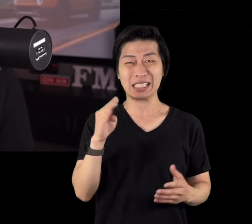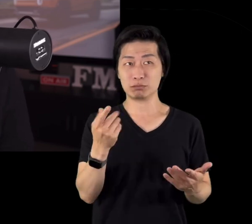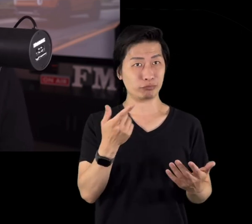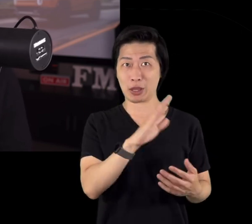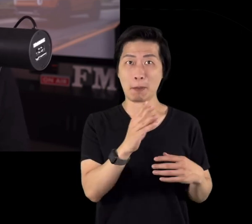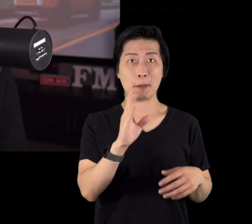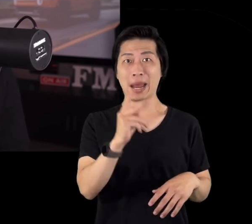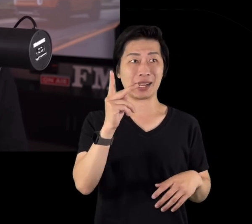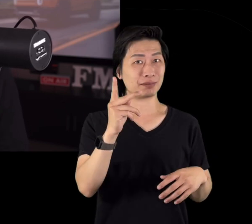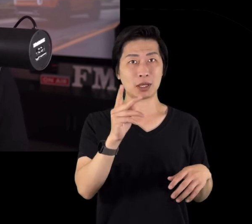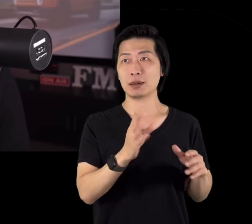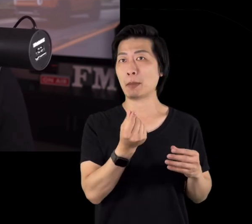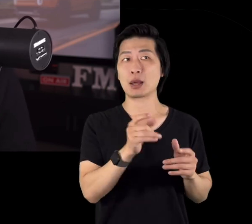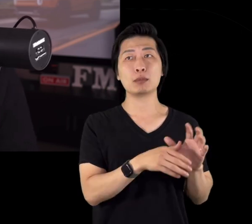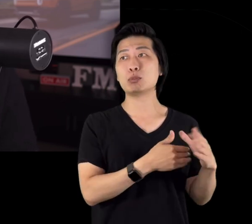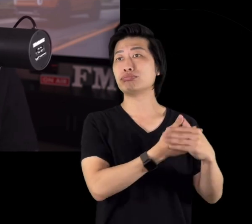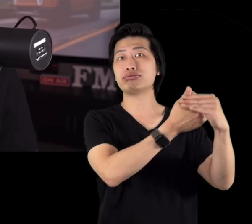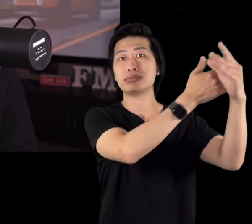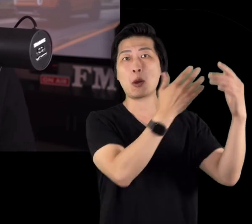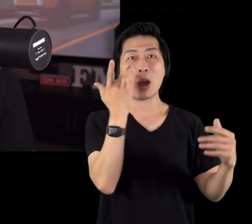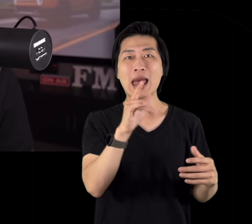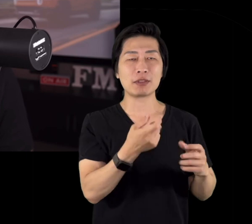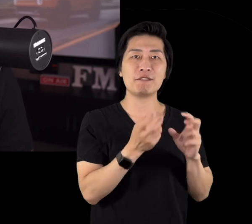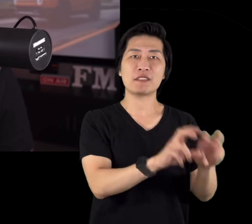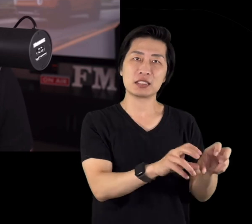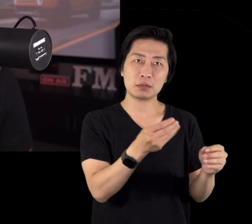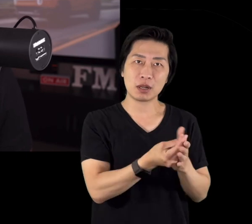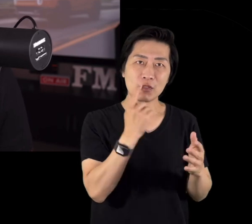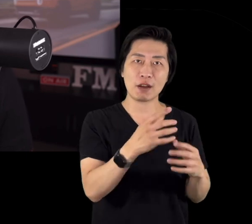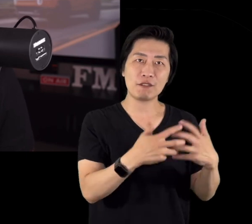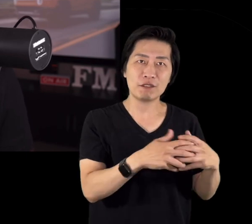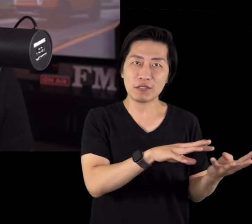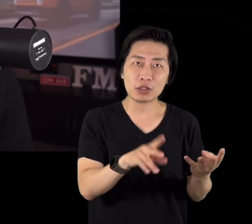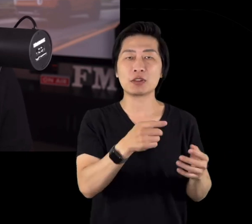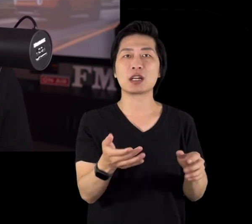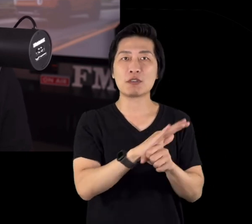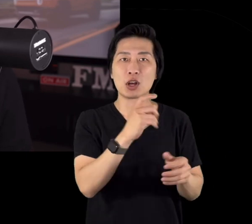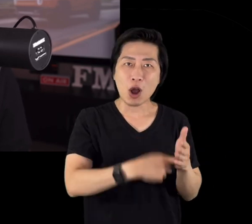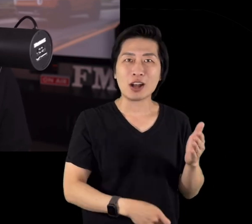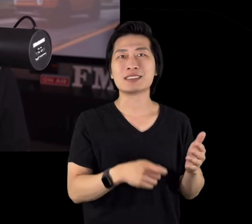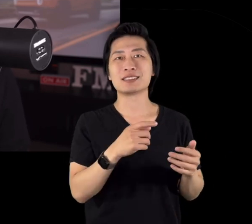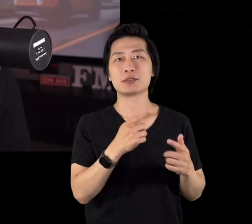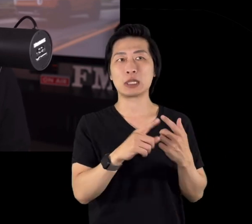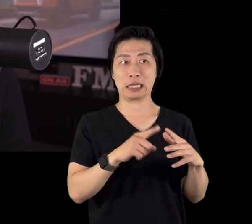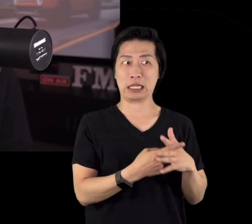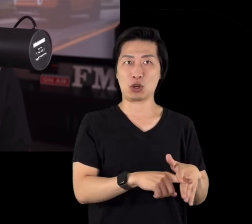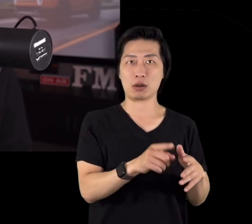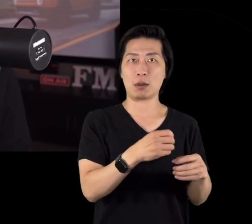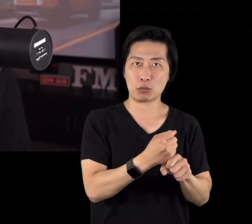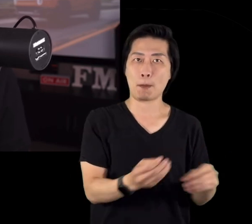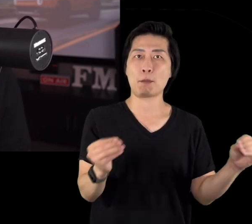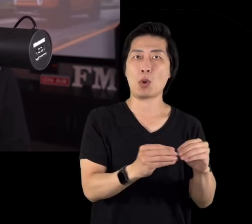the bank account. It just goes bye-bye because they have to invest all that money into the factories and to also cover the costs as they ramp